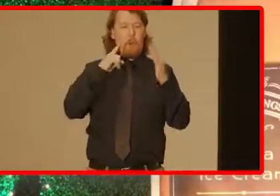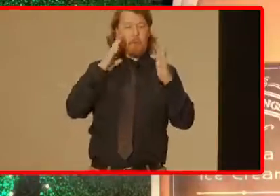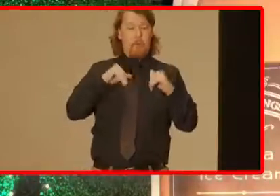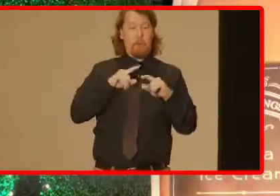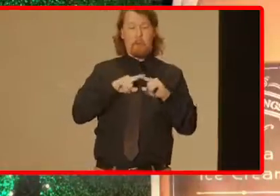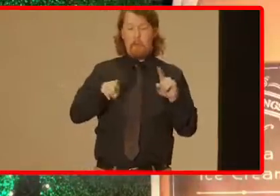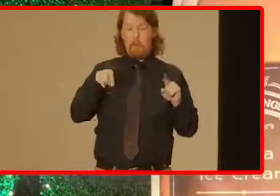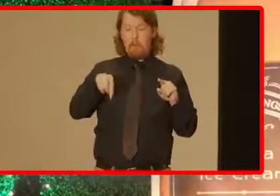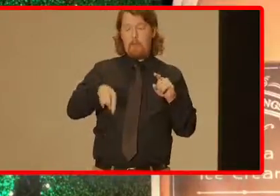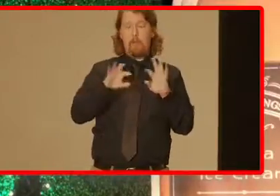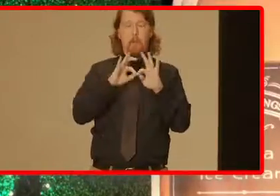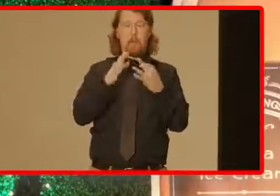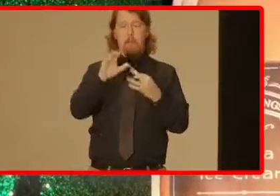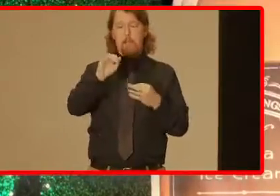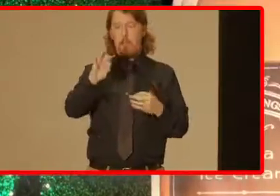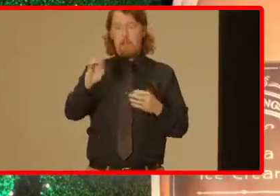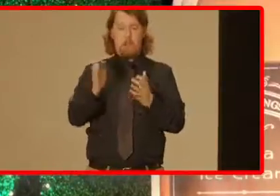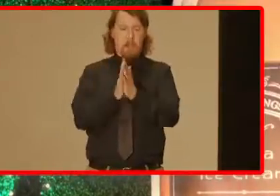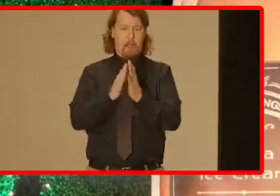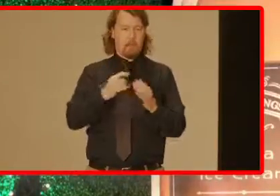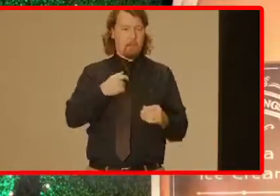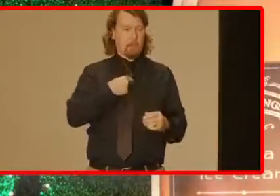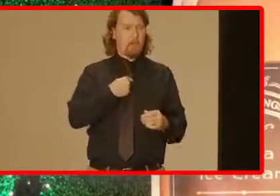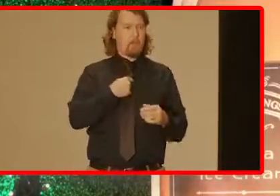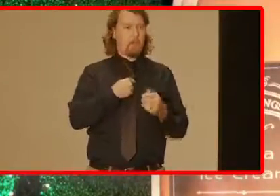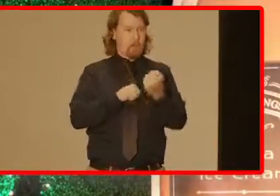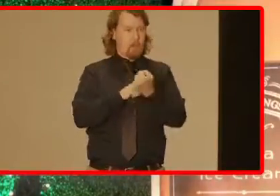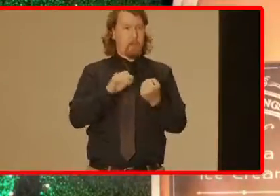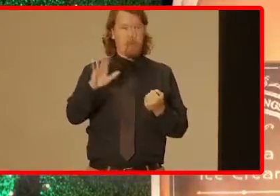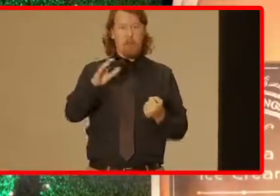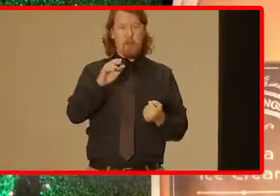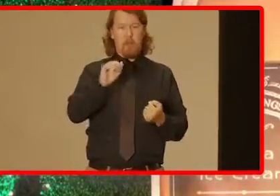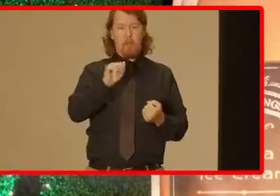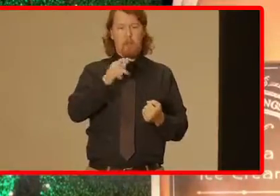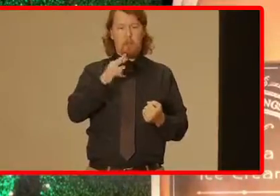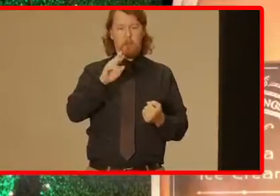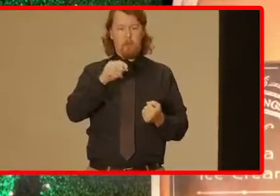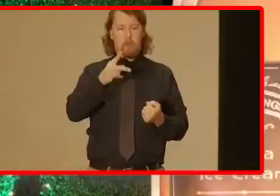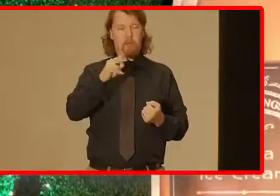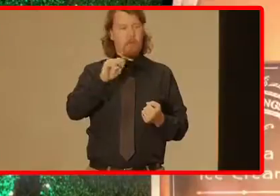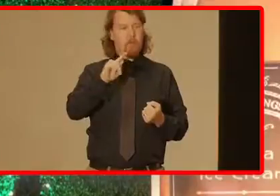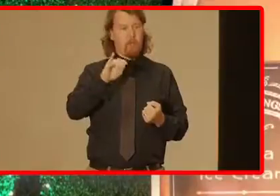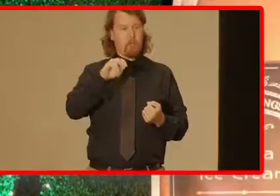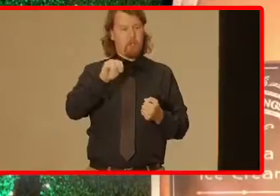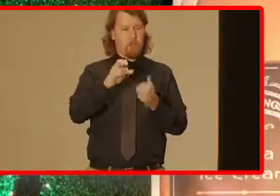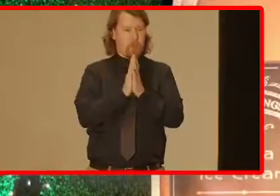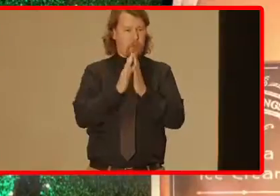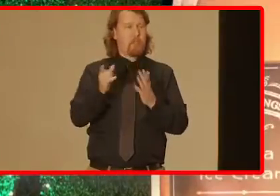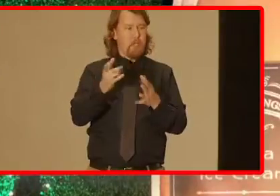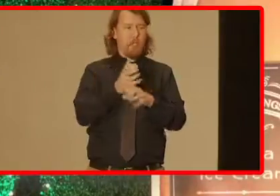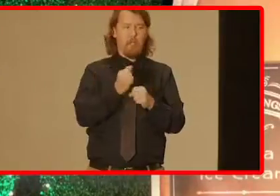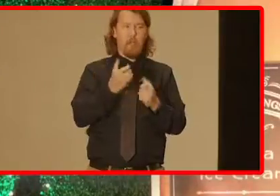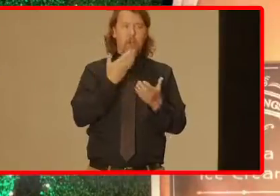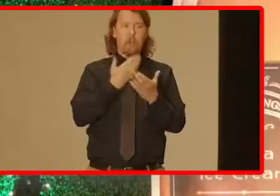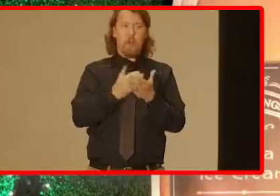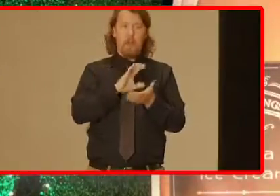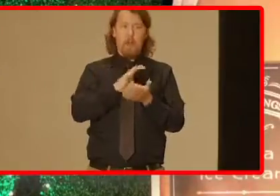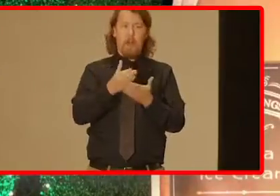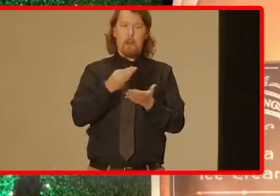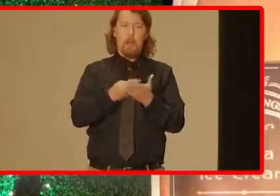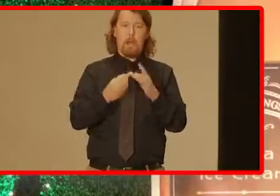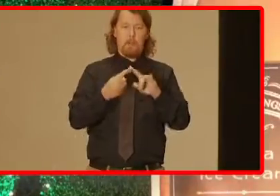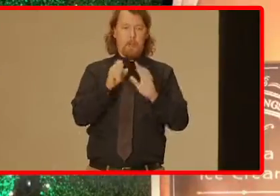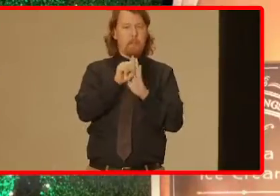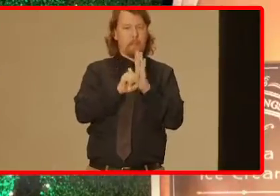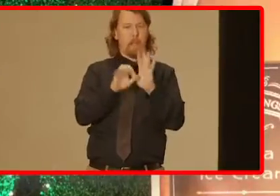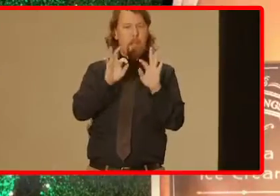me about sponsoring their appropriations request. The Family Cafe does receive a considerable amount of money from the state of Florida.